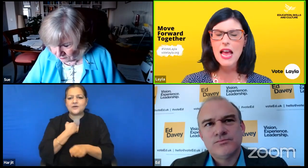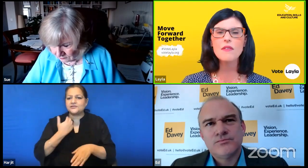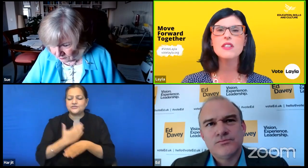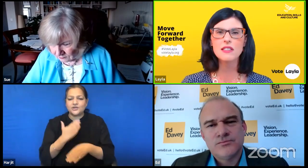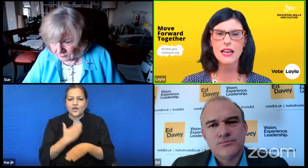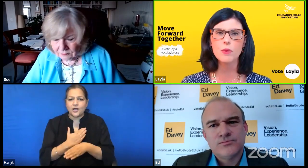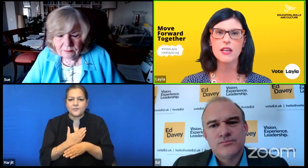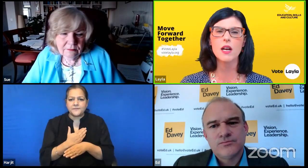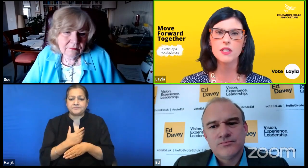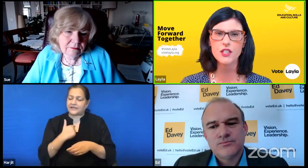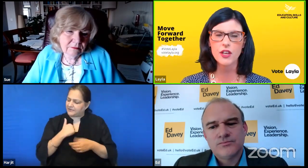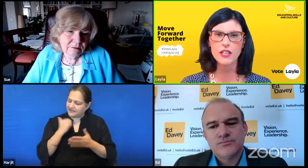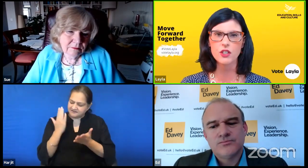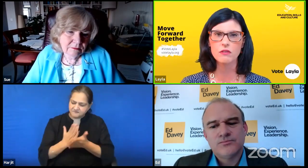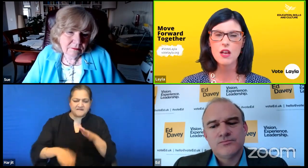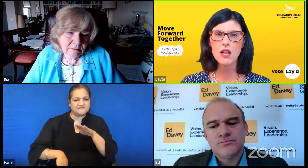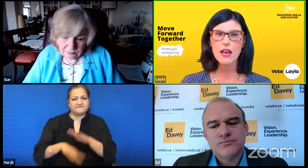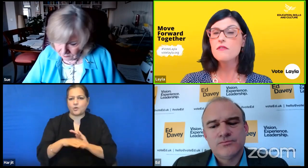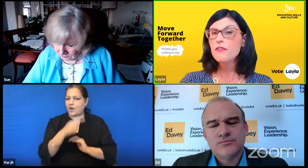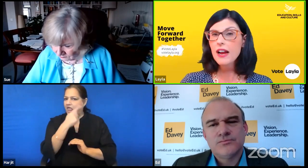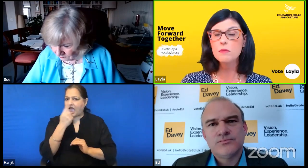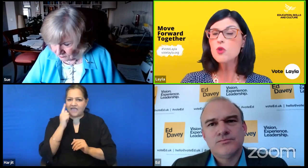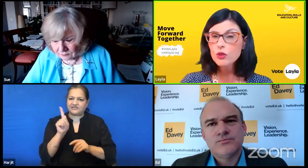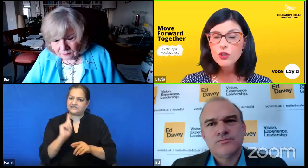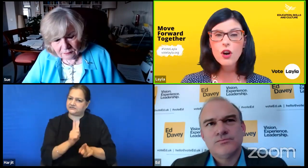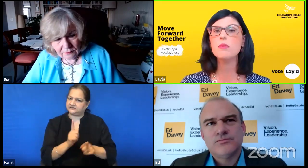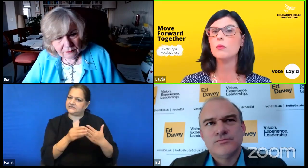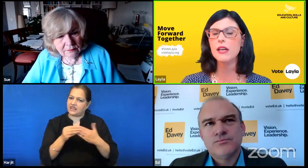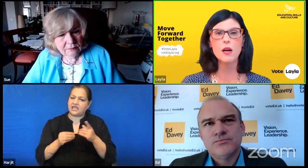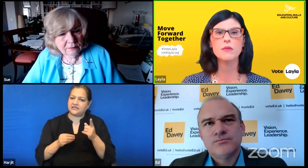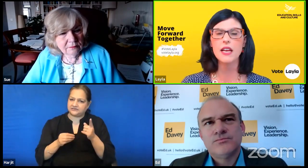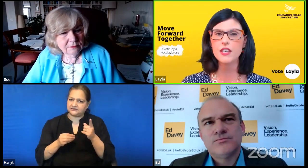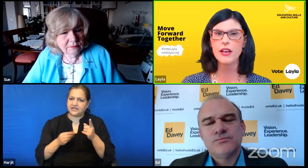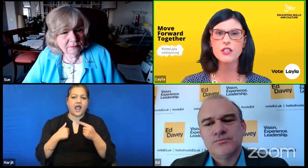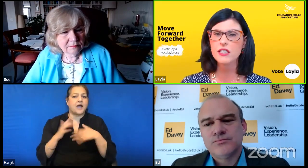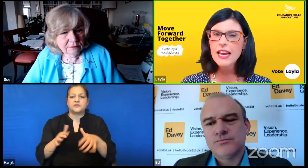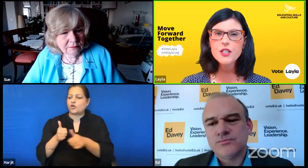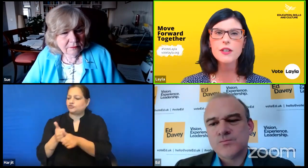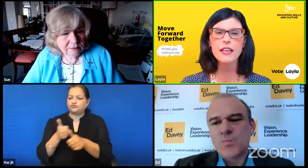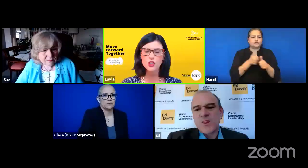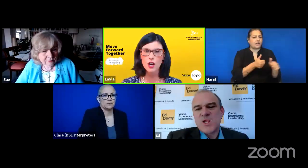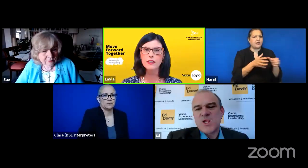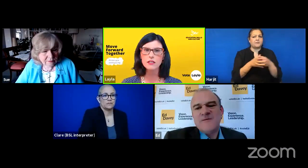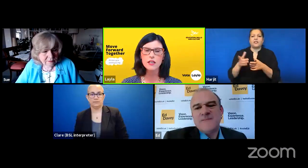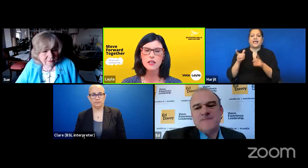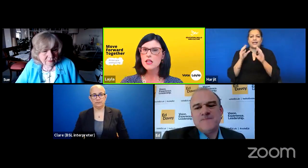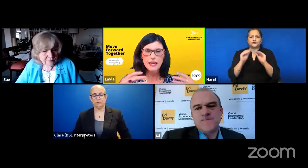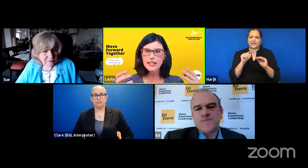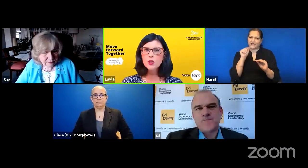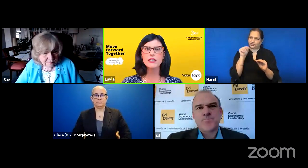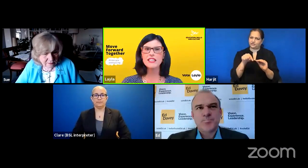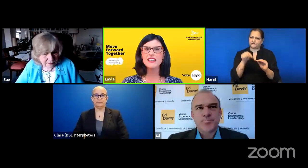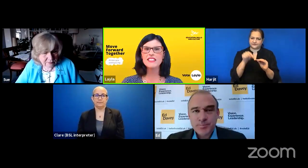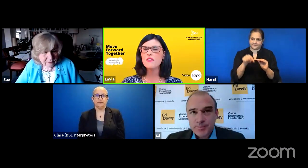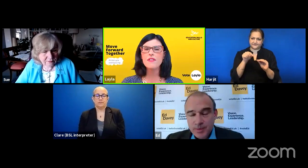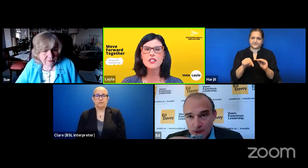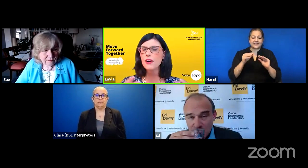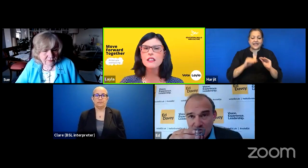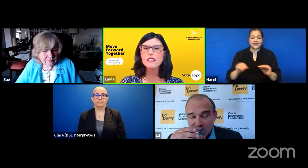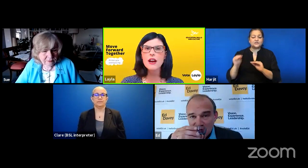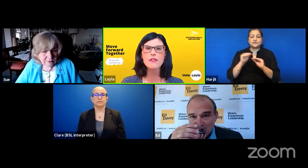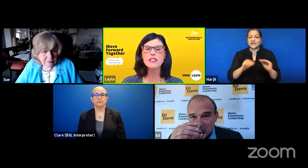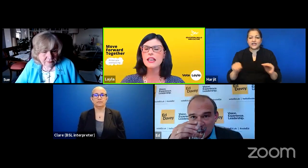absolutely evidence-led when it comes to education, in fact, I'm non-tribal when it comes to education. To educate a child takes 20 years, and in